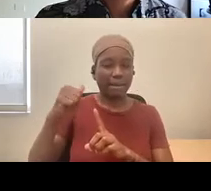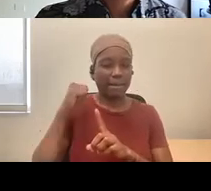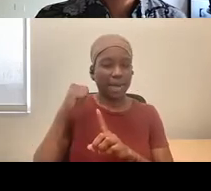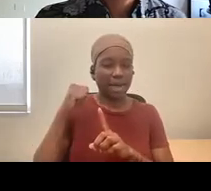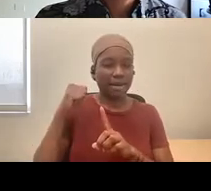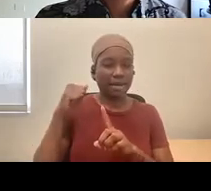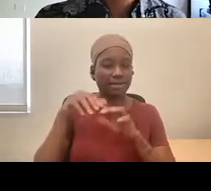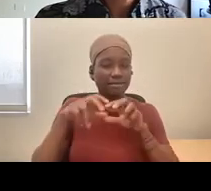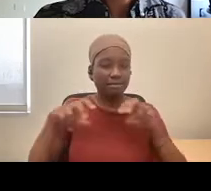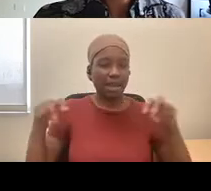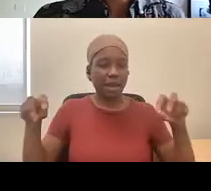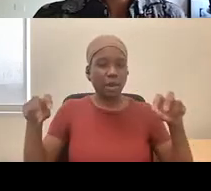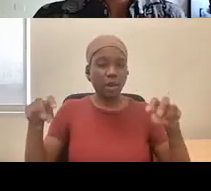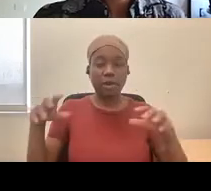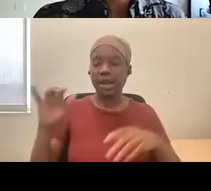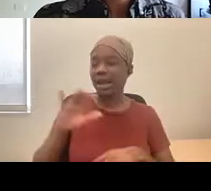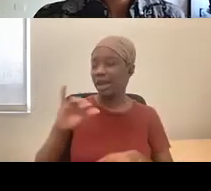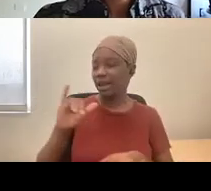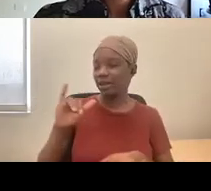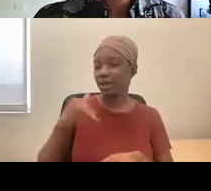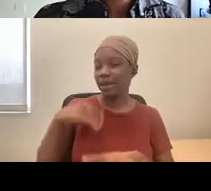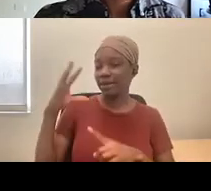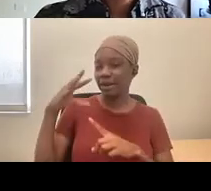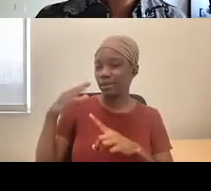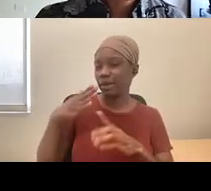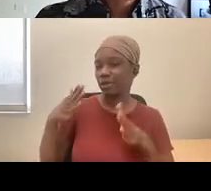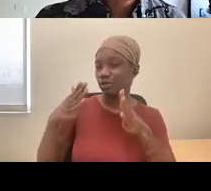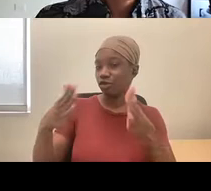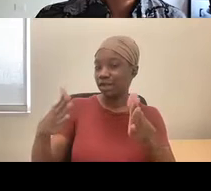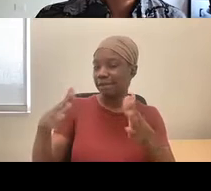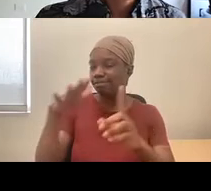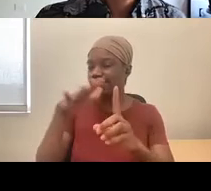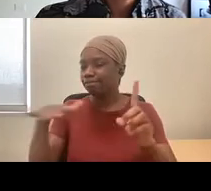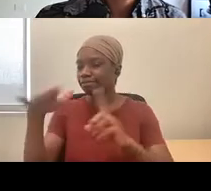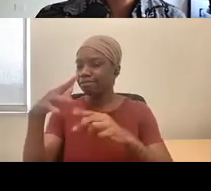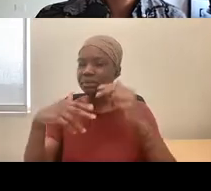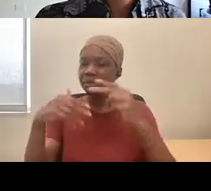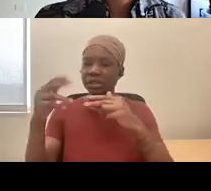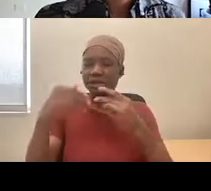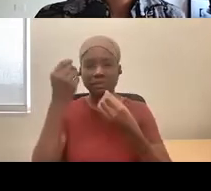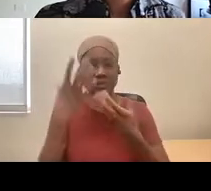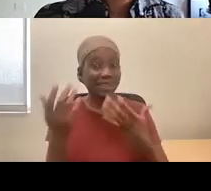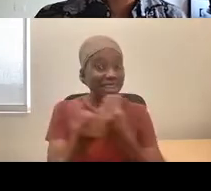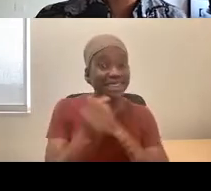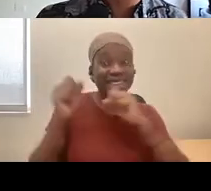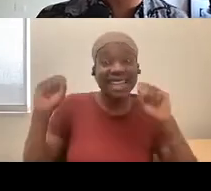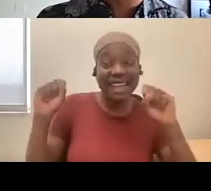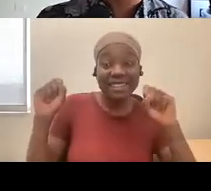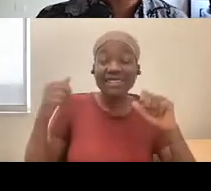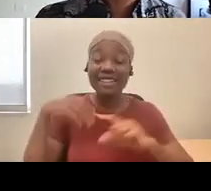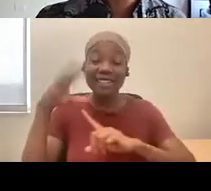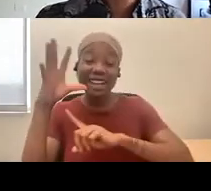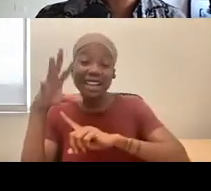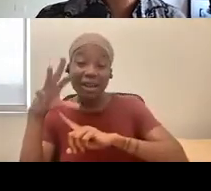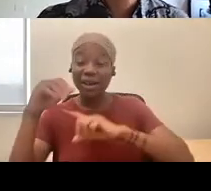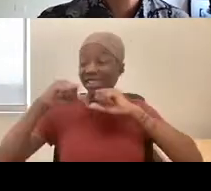and just like on our street, around the building, I remember they were like, oh, you're safe. We have cameras, security cameras. And I was like,